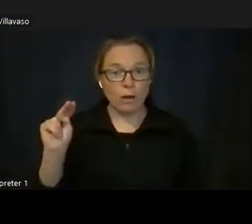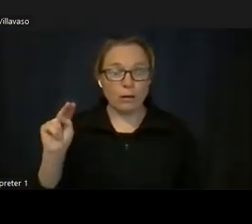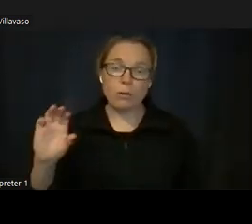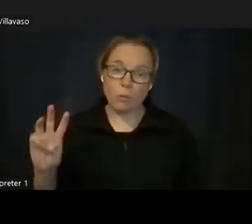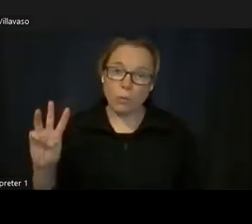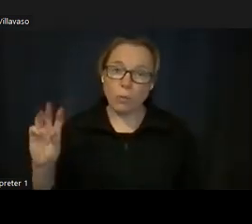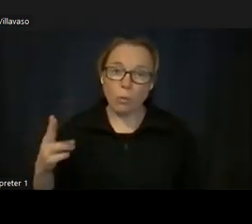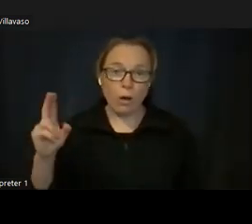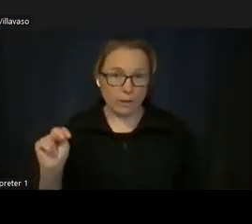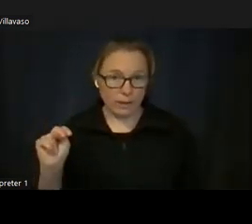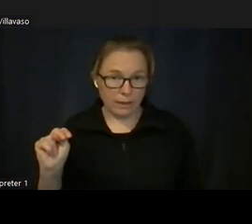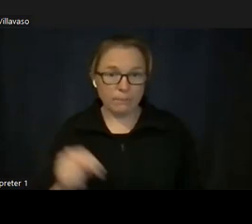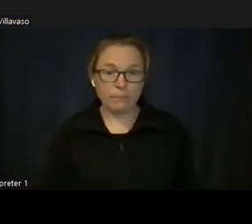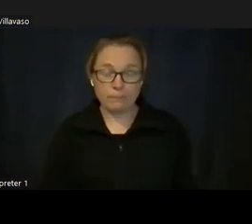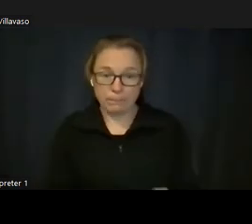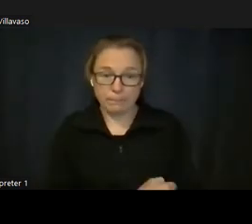Can we get the